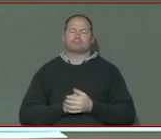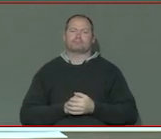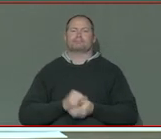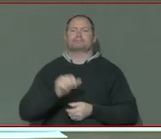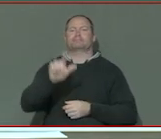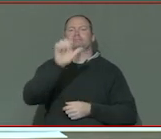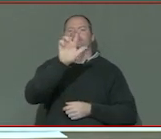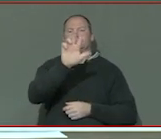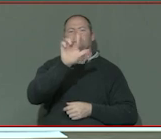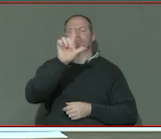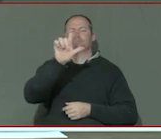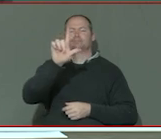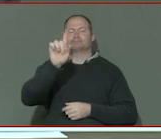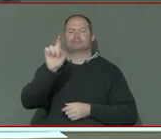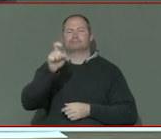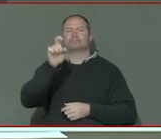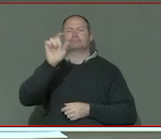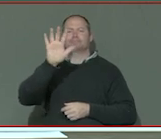87,500.